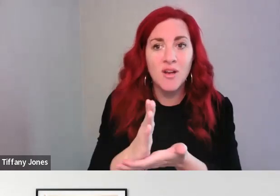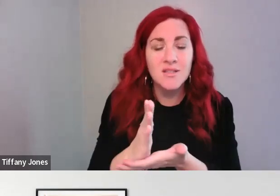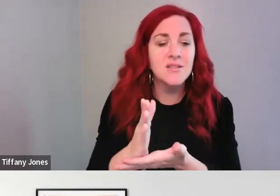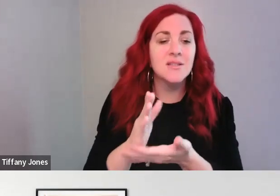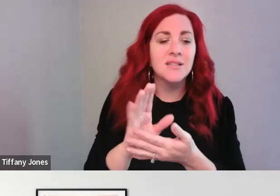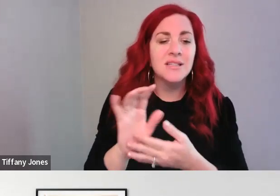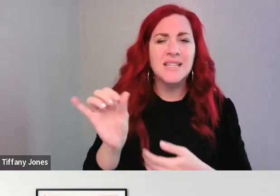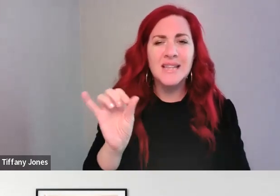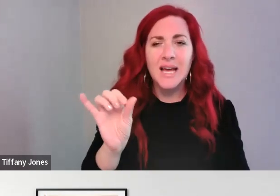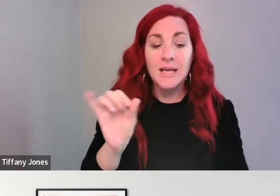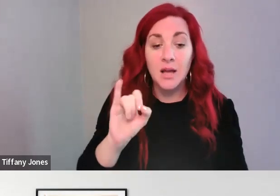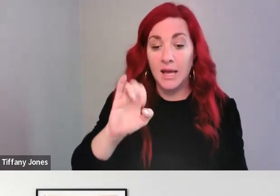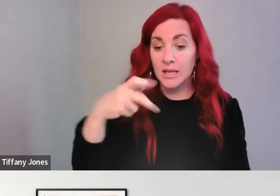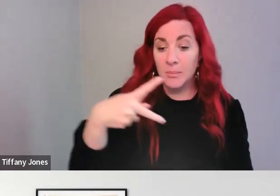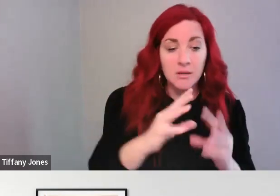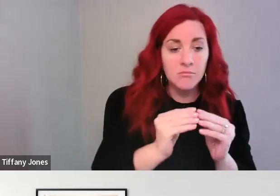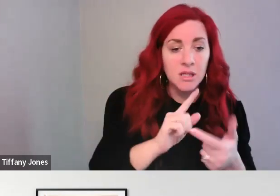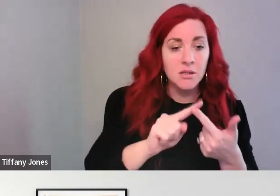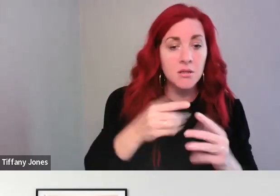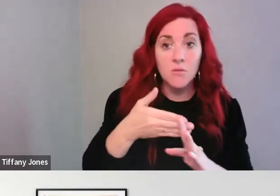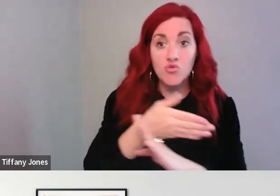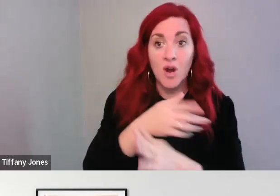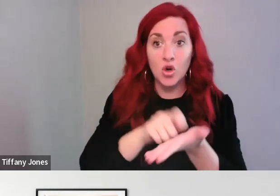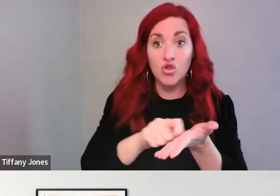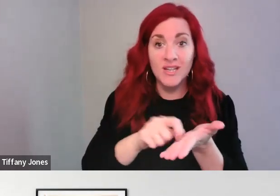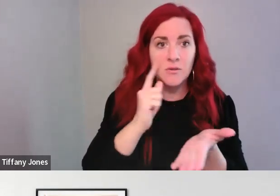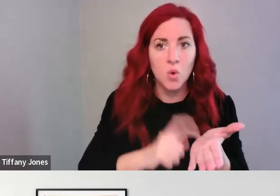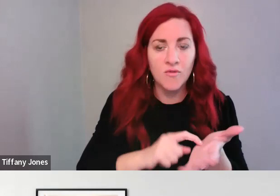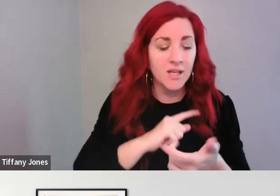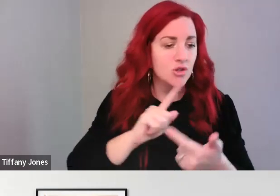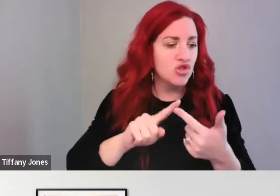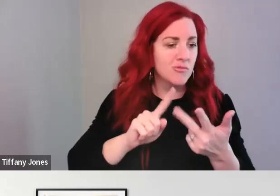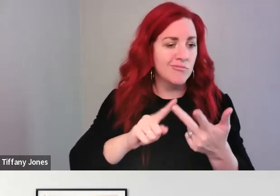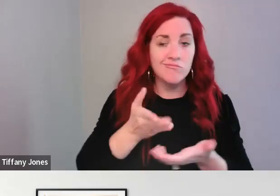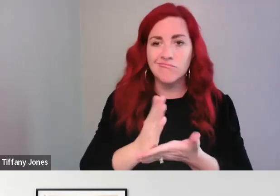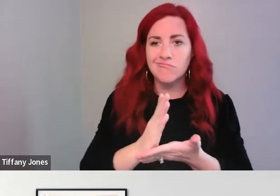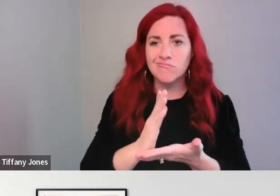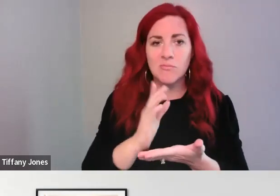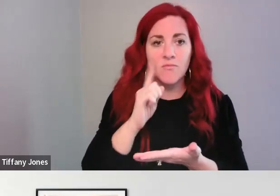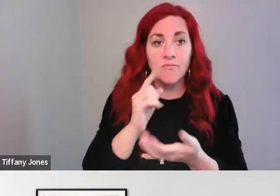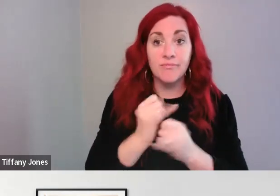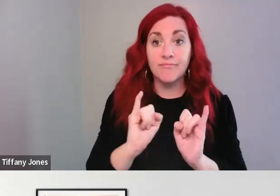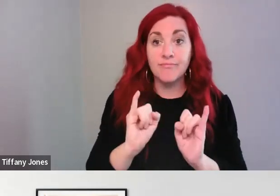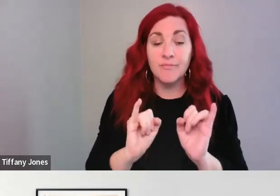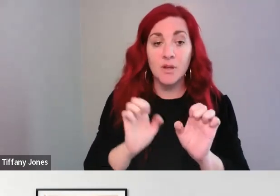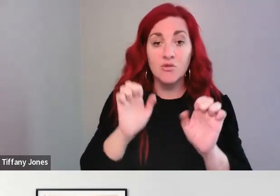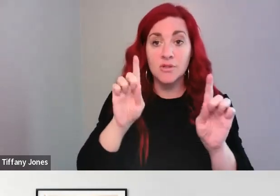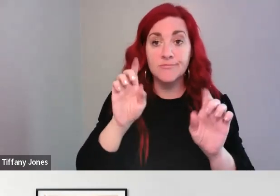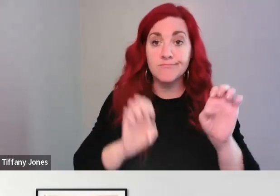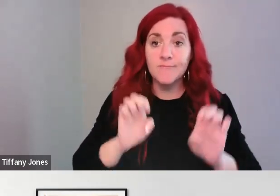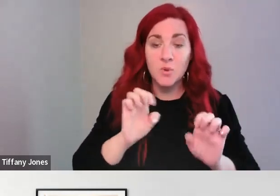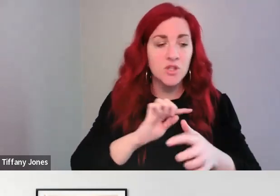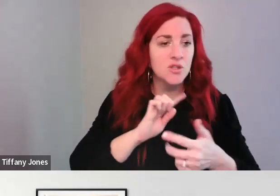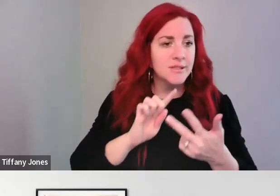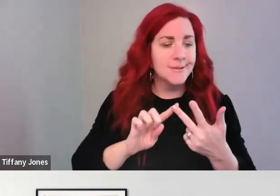like IEP meetings, prior written notices, the right to an independent educational evaluation. And it